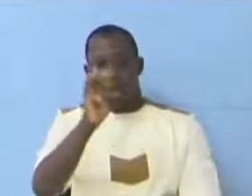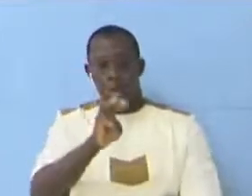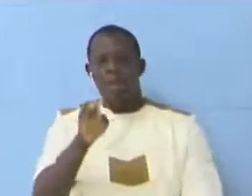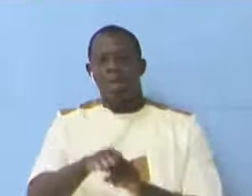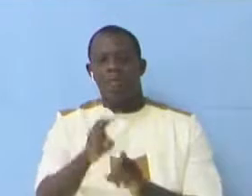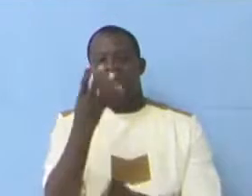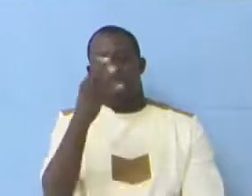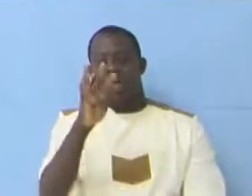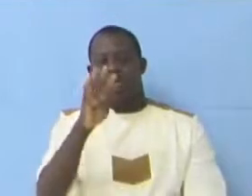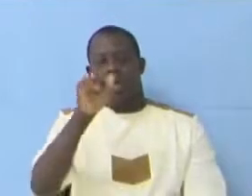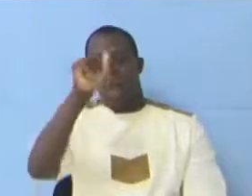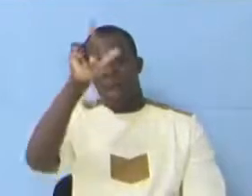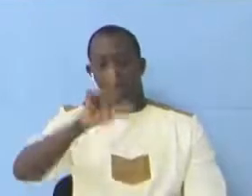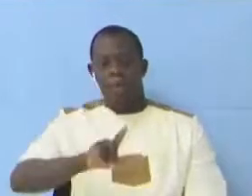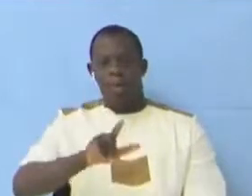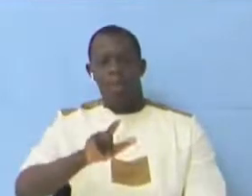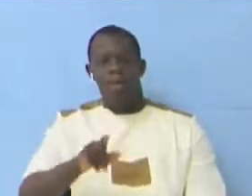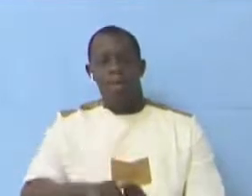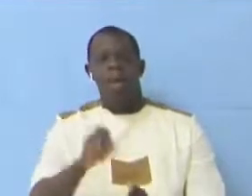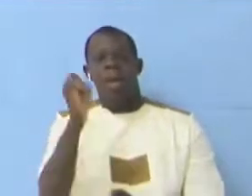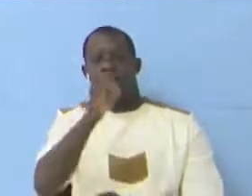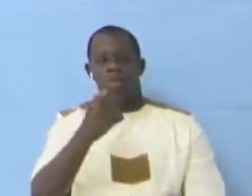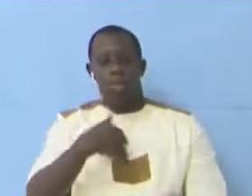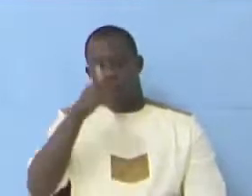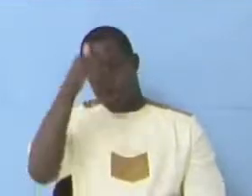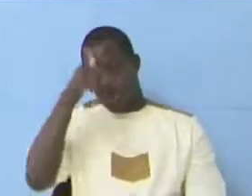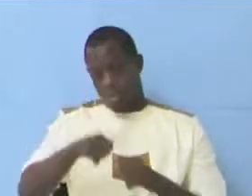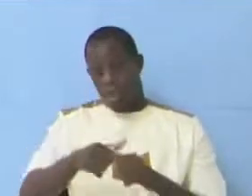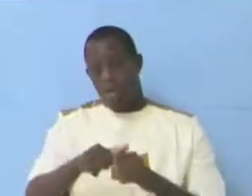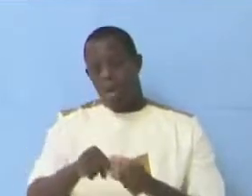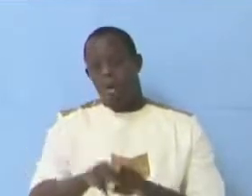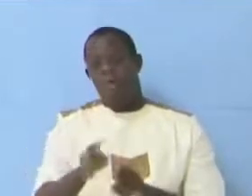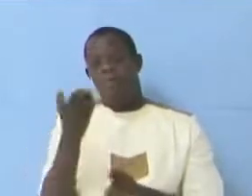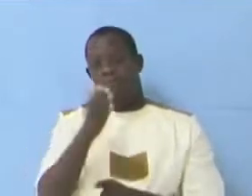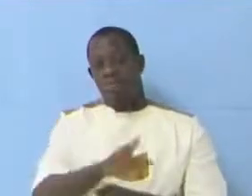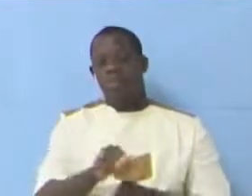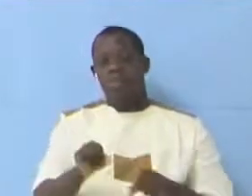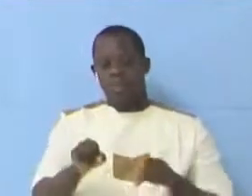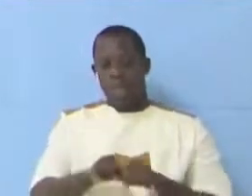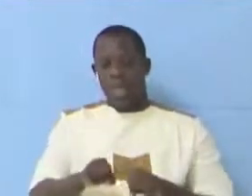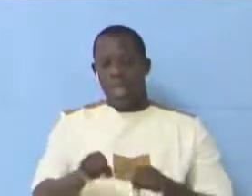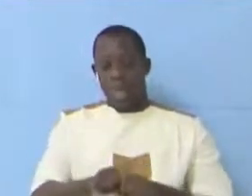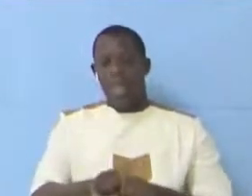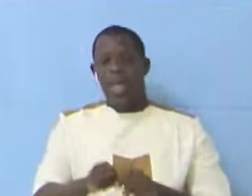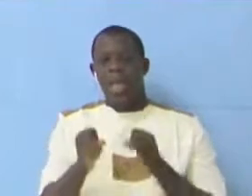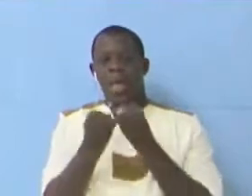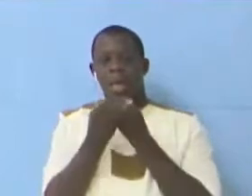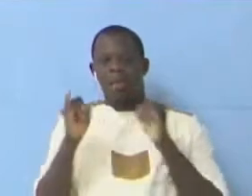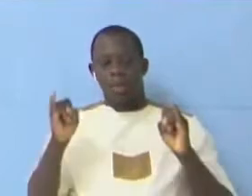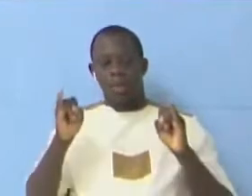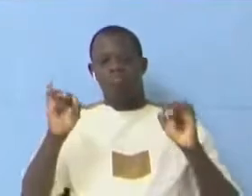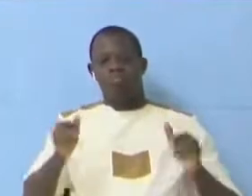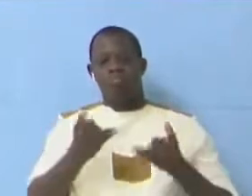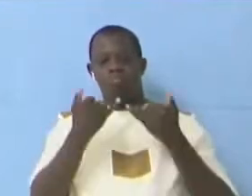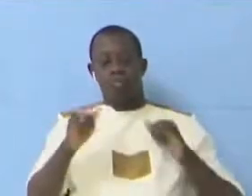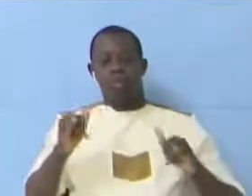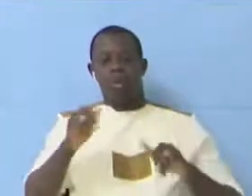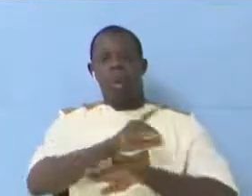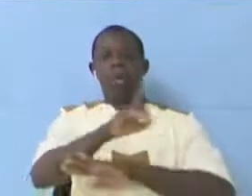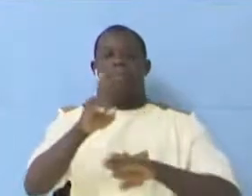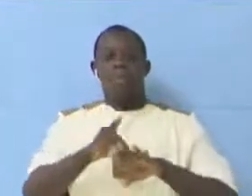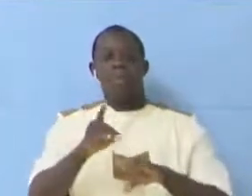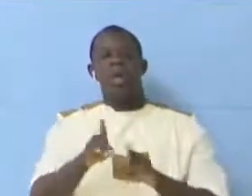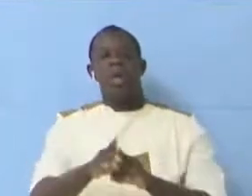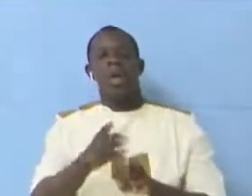April. So I remember coming from the Senegalese independence celebration at the